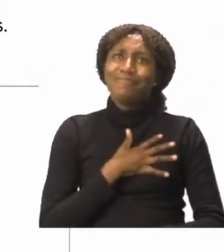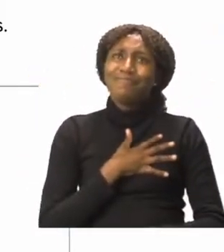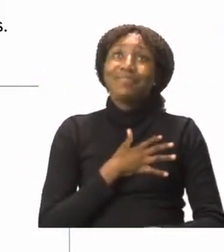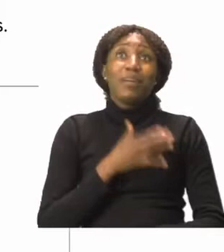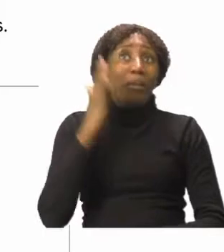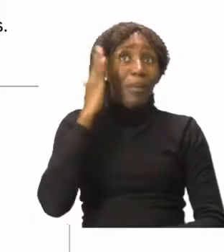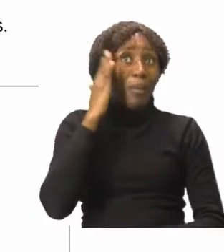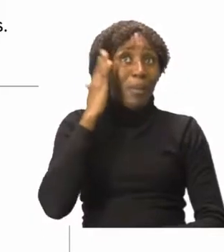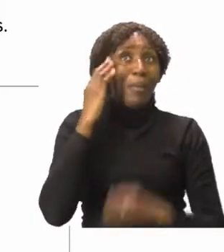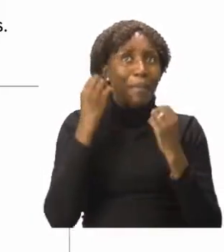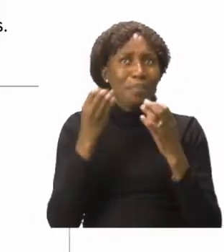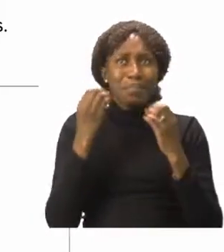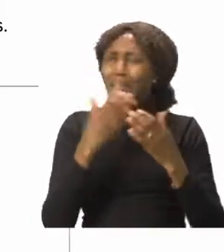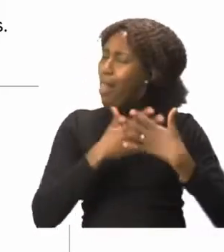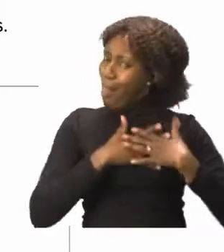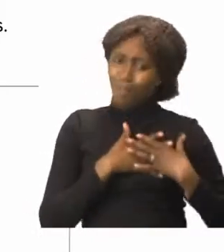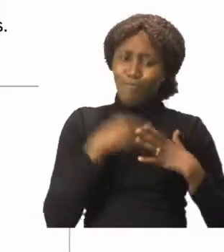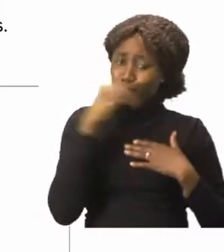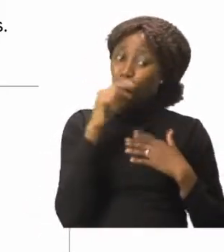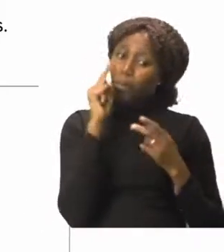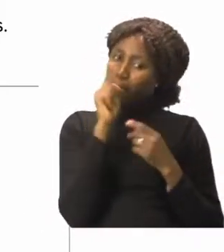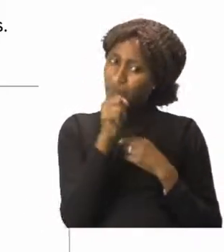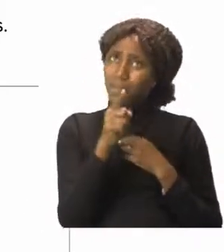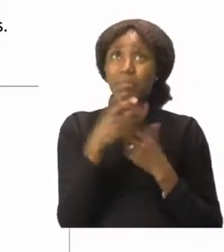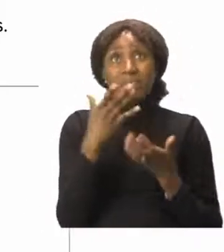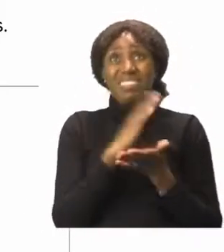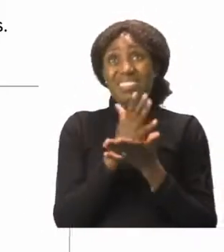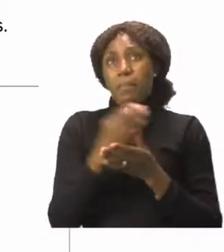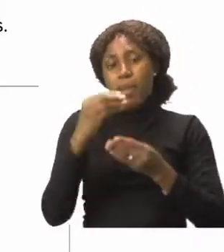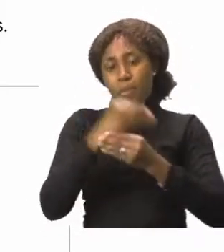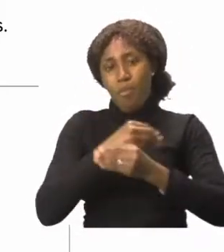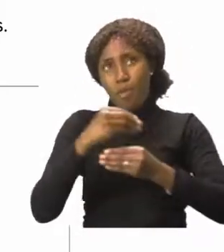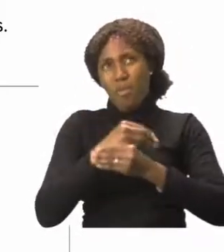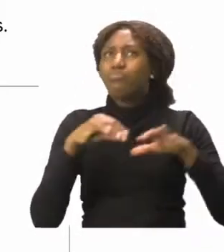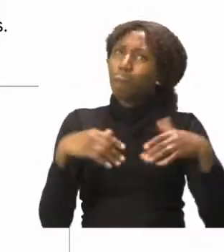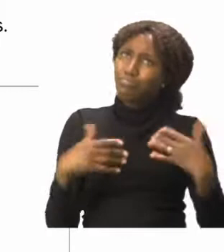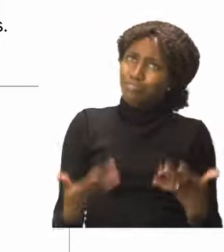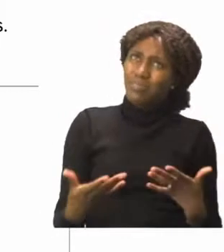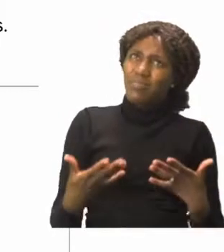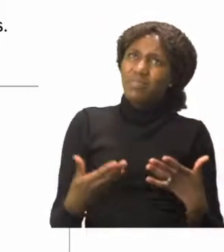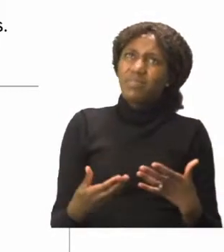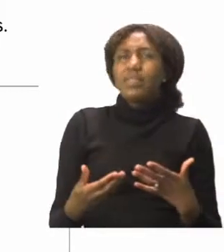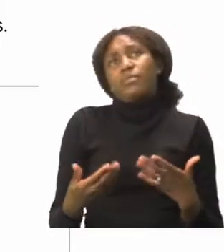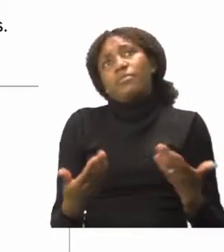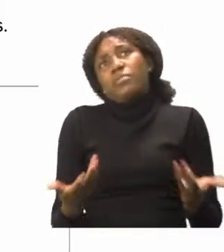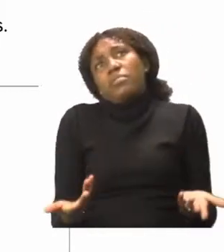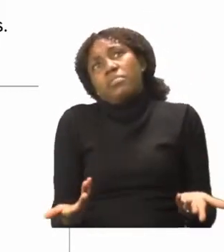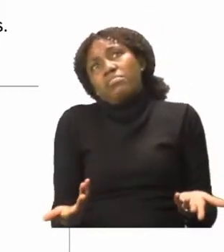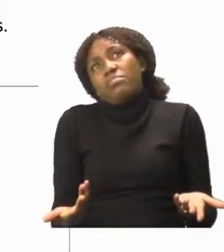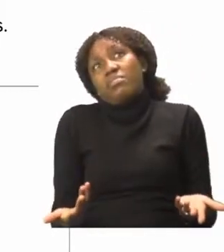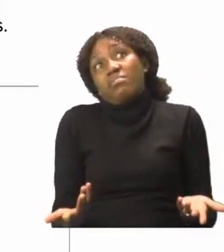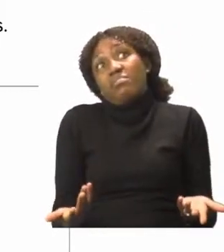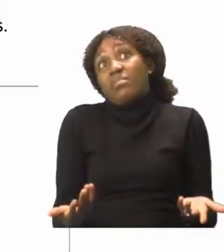have favorite foods. Some of you like porridge, others like pap, others